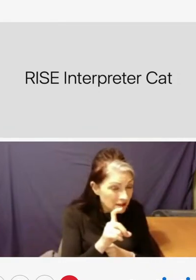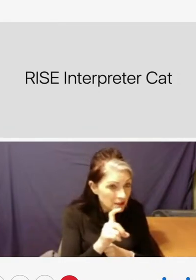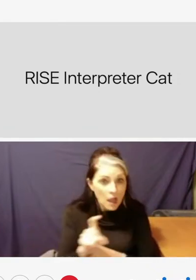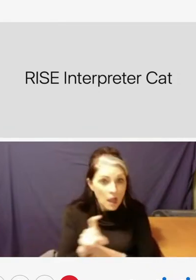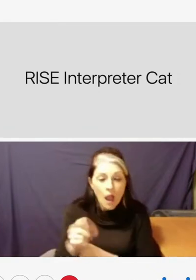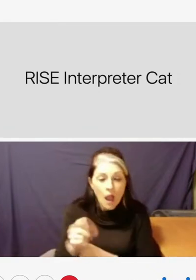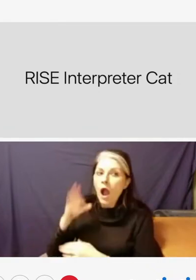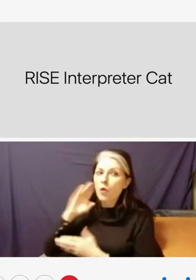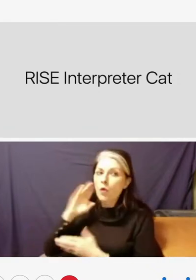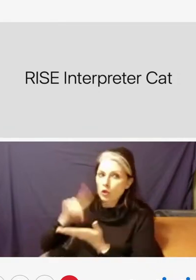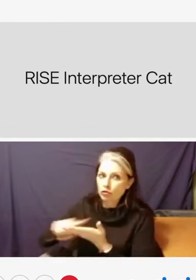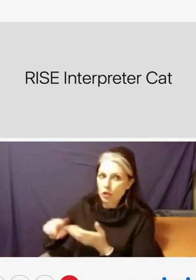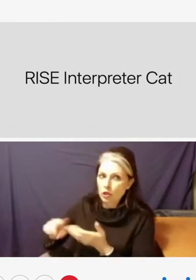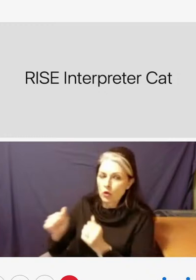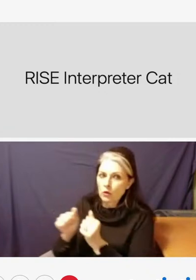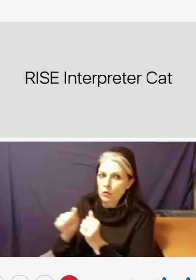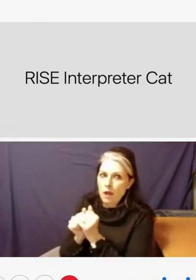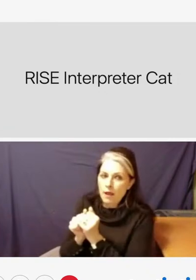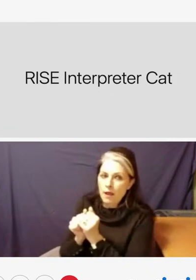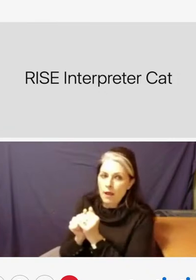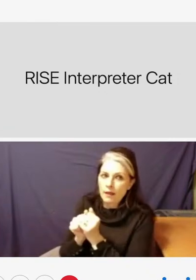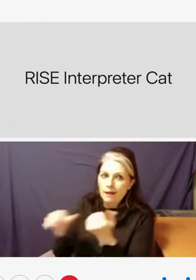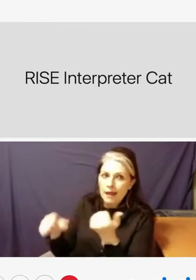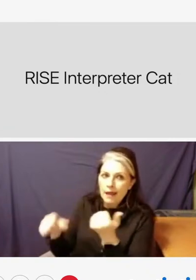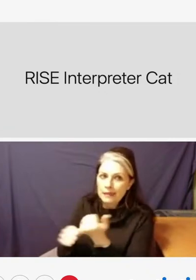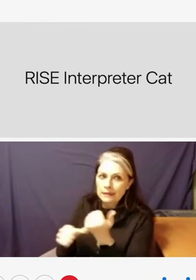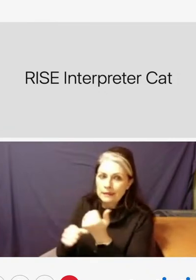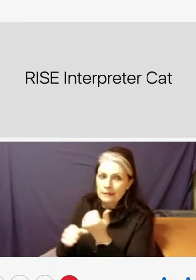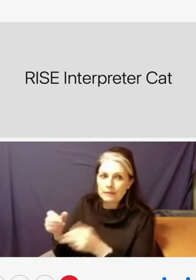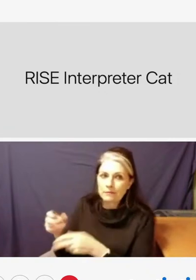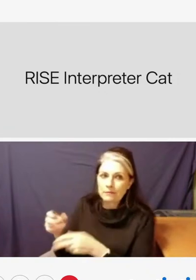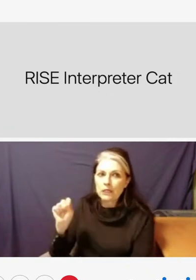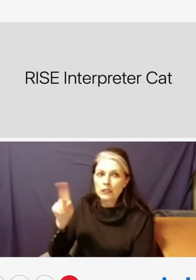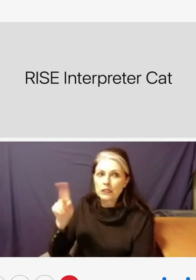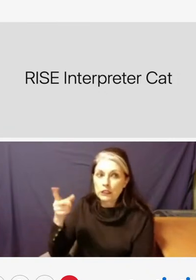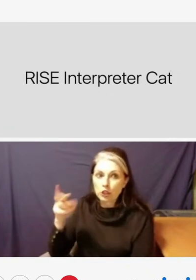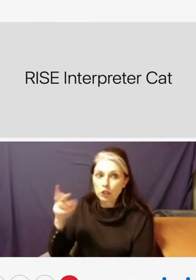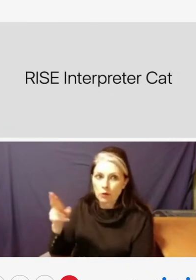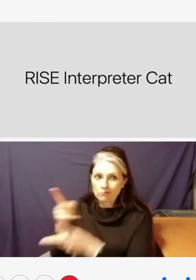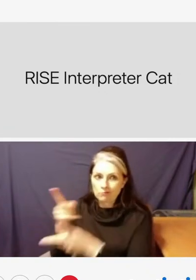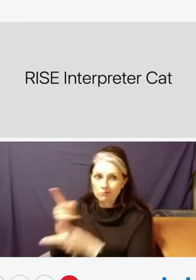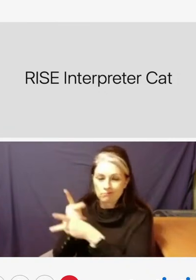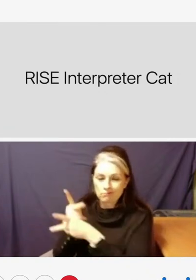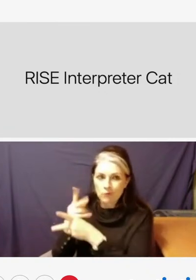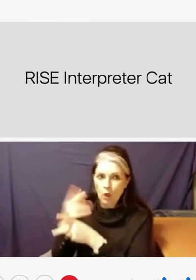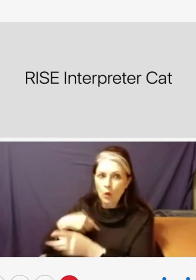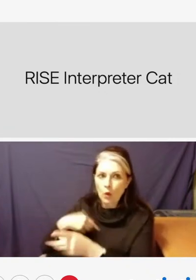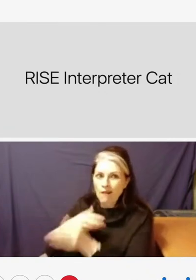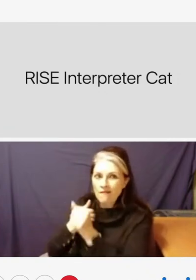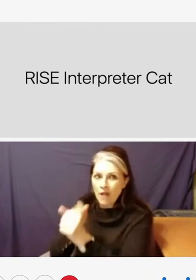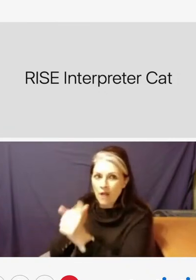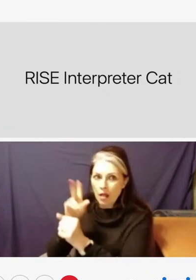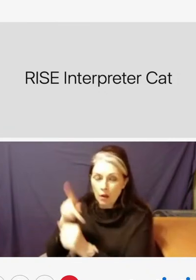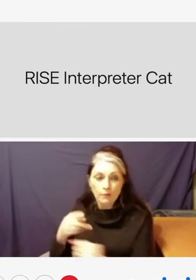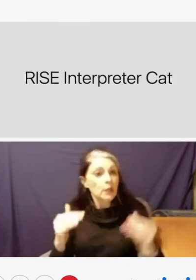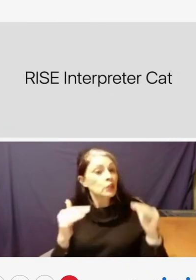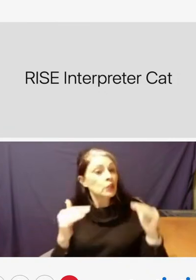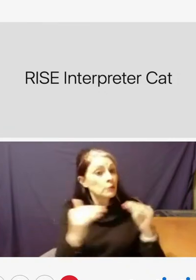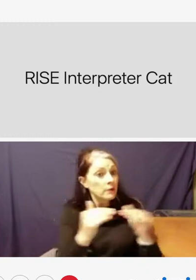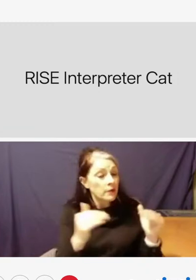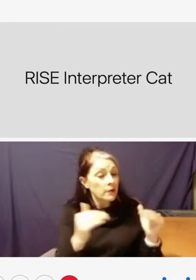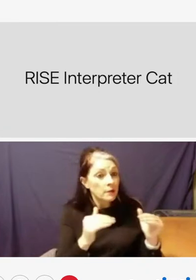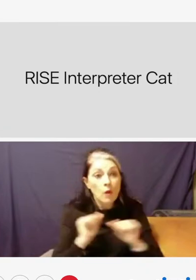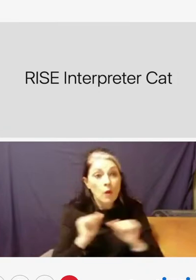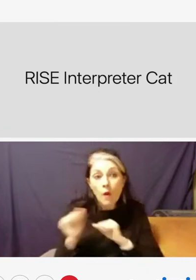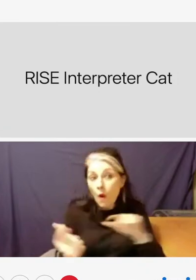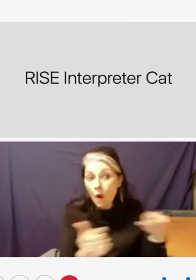superintendent and and uh so we'll follow off on them now just to be fair among all our employees to make sure that they